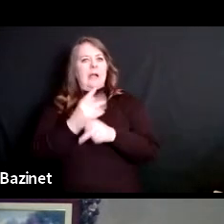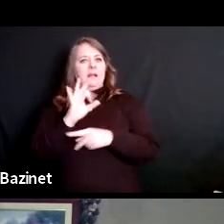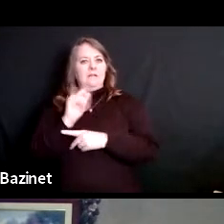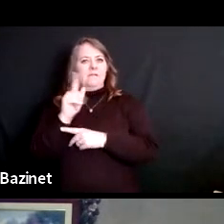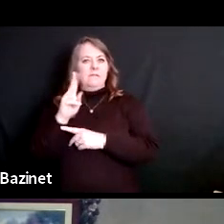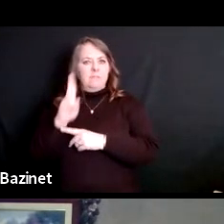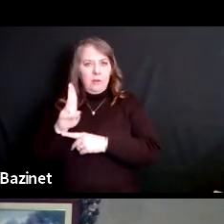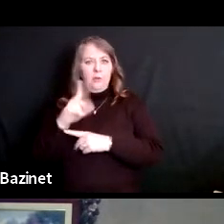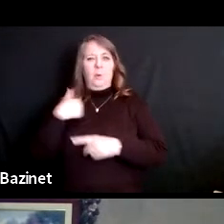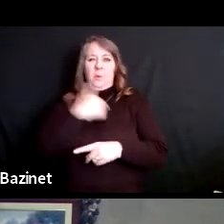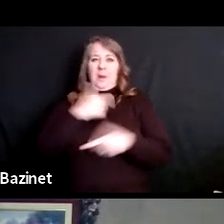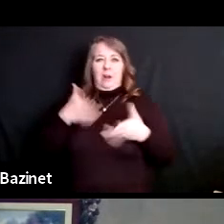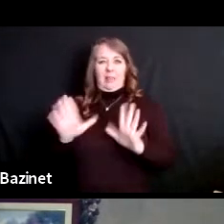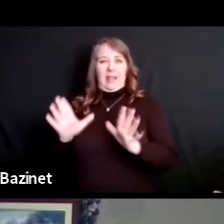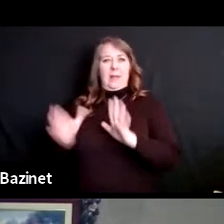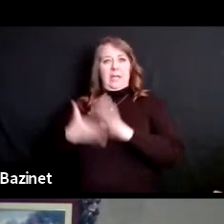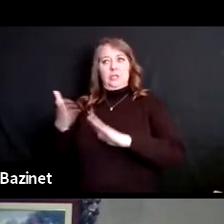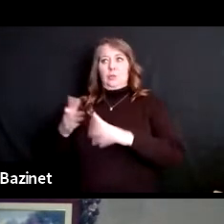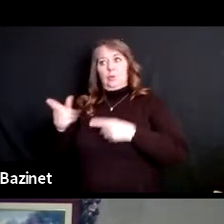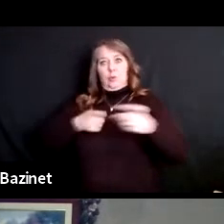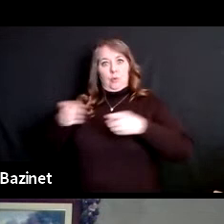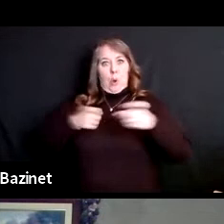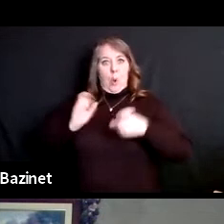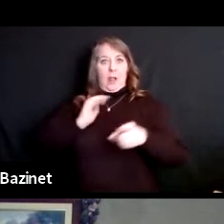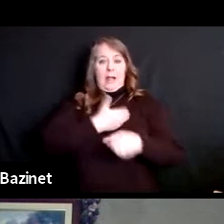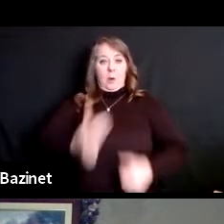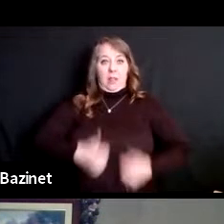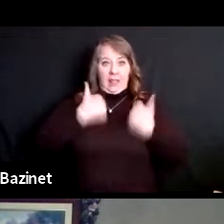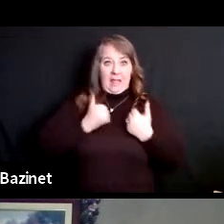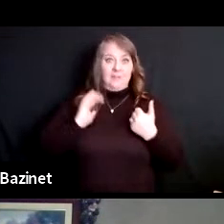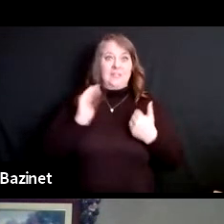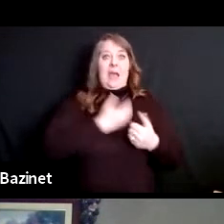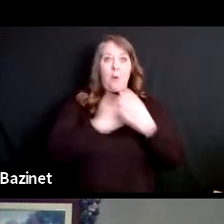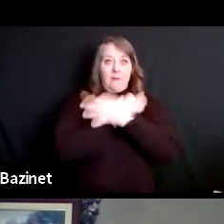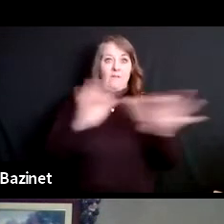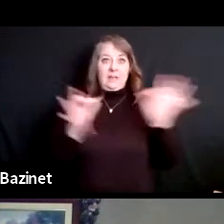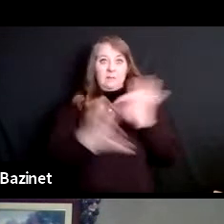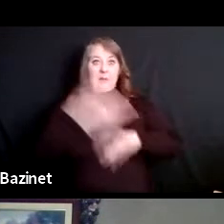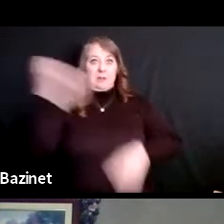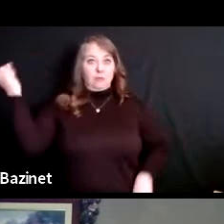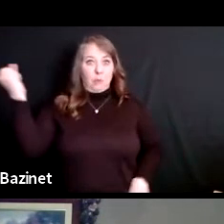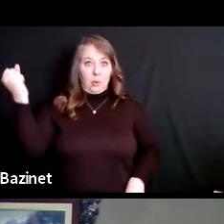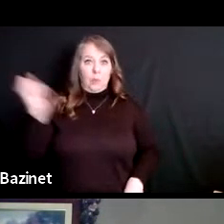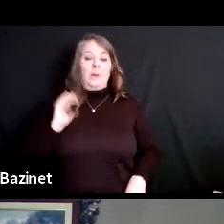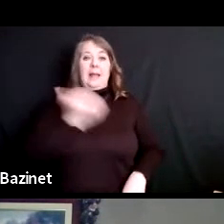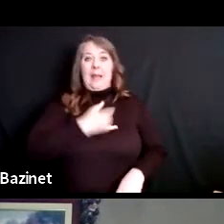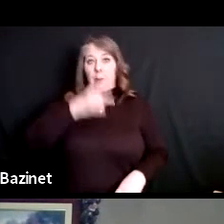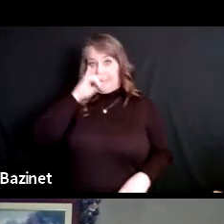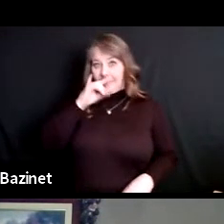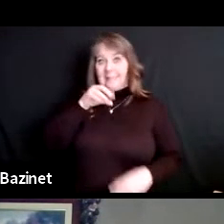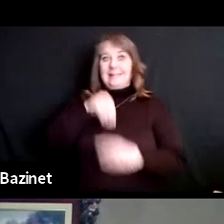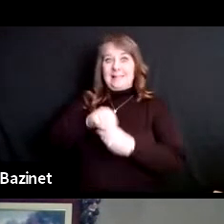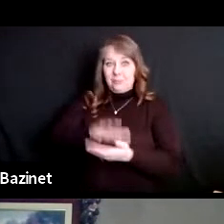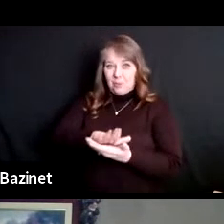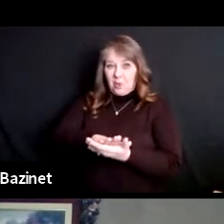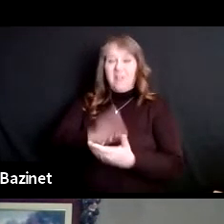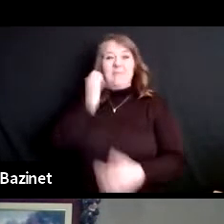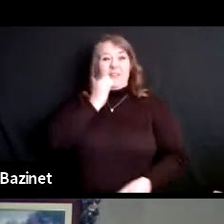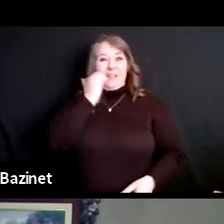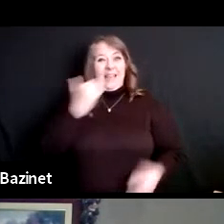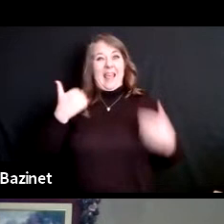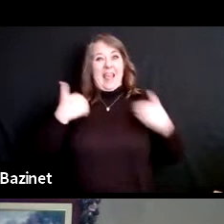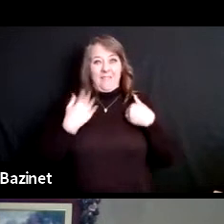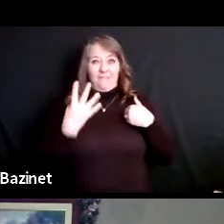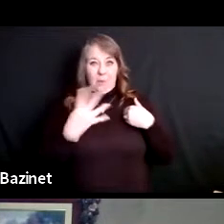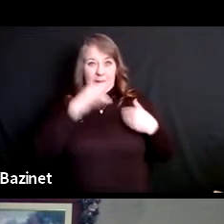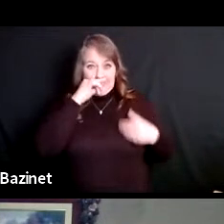letting it run our lives, and our freedoms are being taken away from us, but also our kids and school. Every day, I have four kids, and every